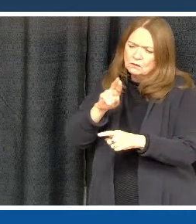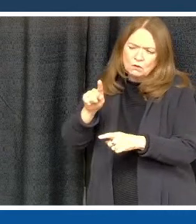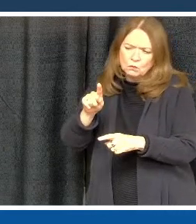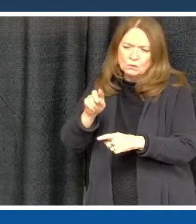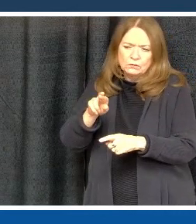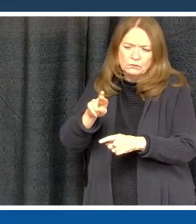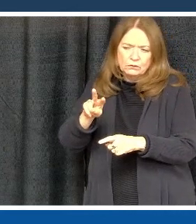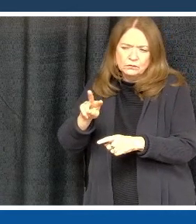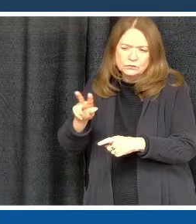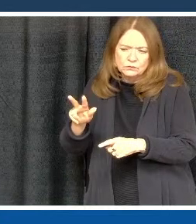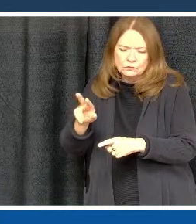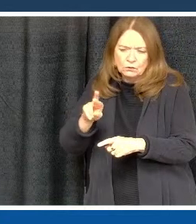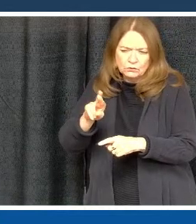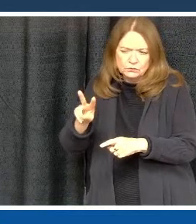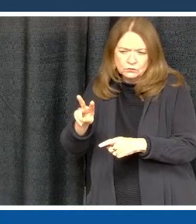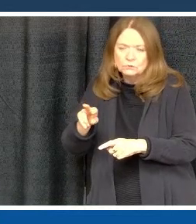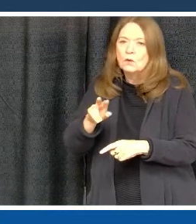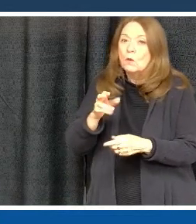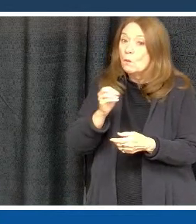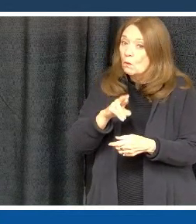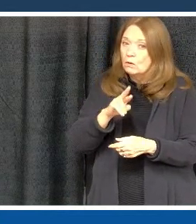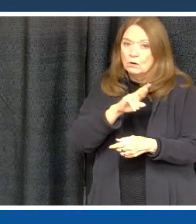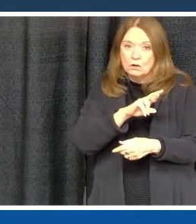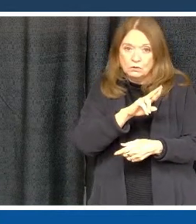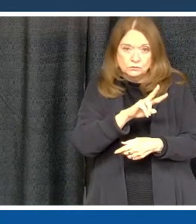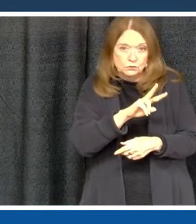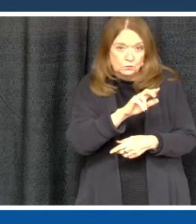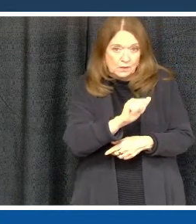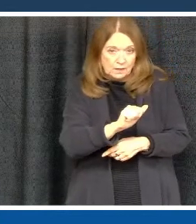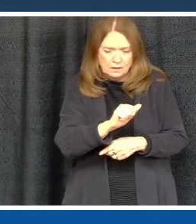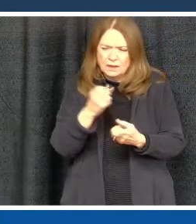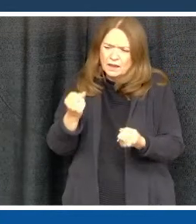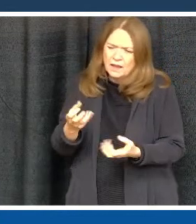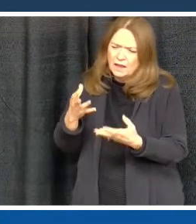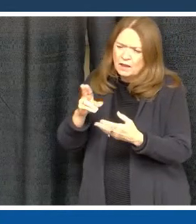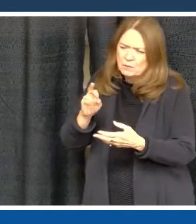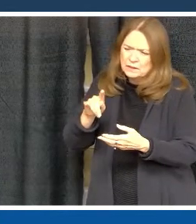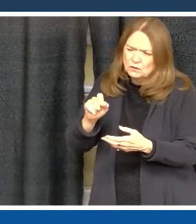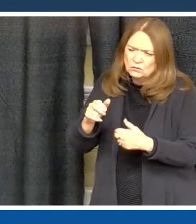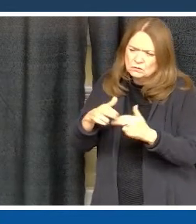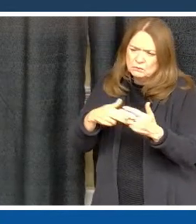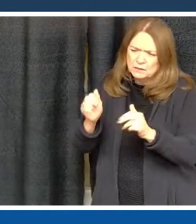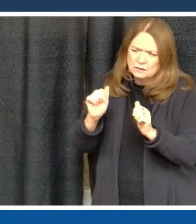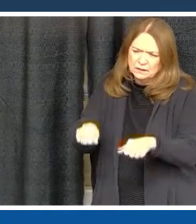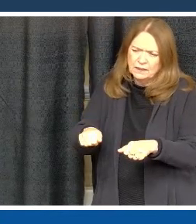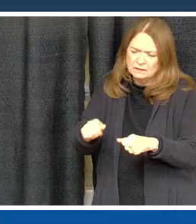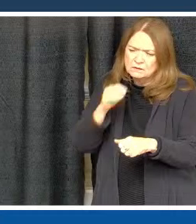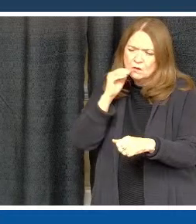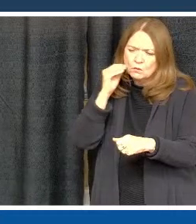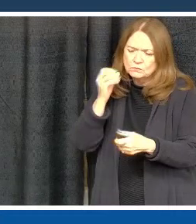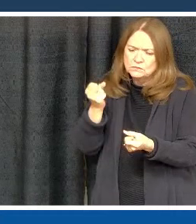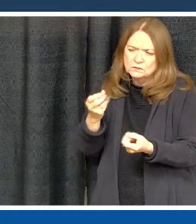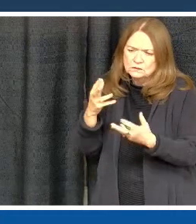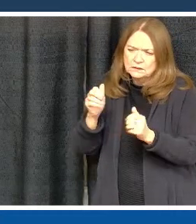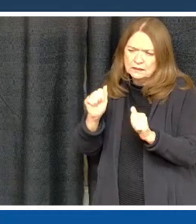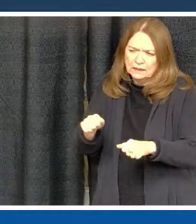R2. or R2A even, similar How to many the units could they request. build? How many homes could they build with that?